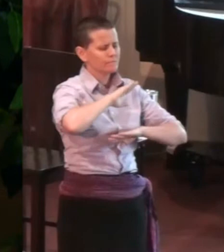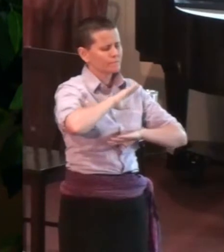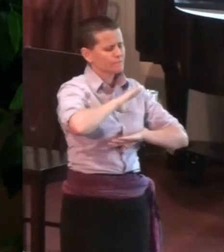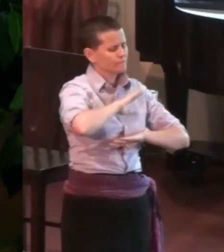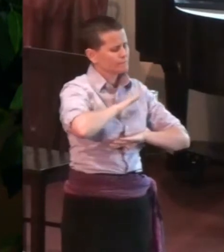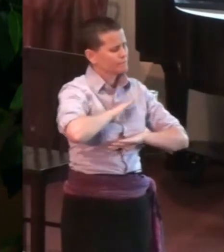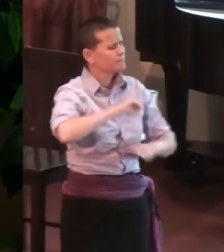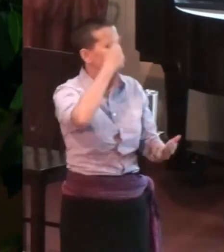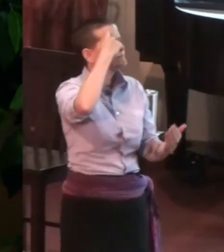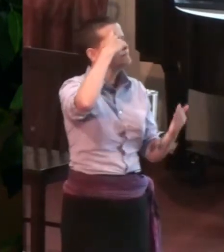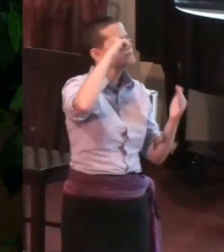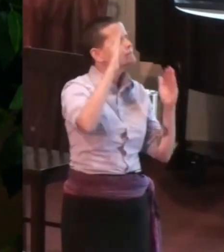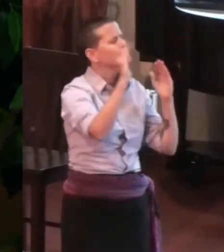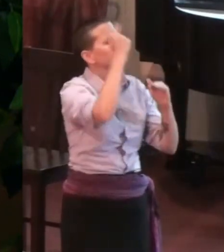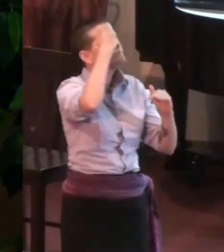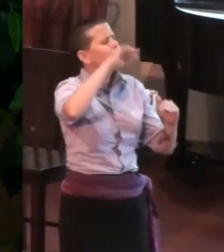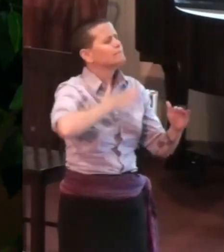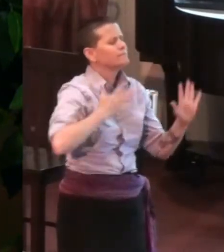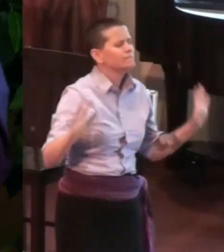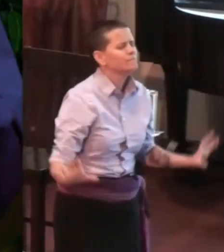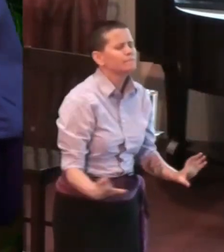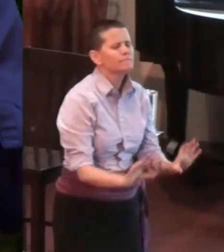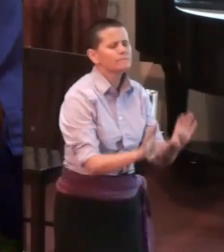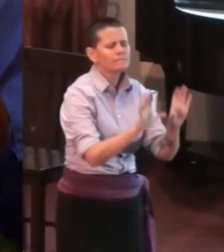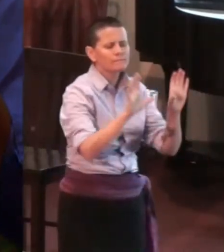all I do.